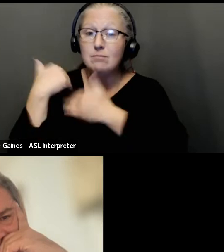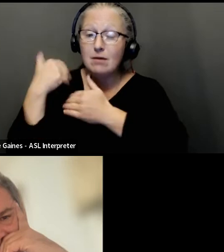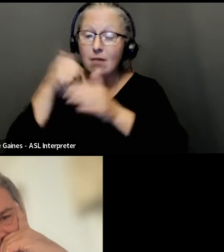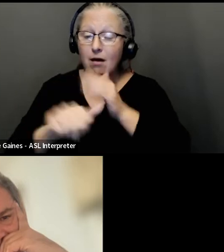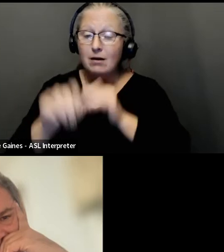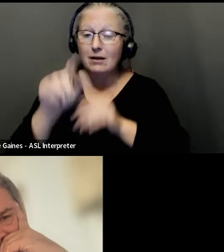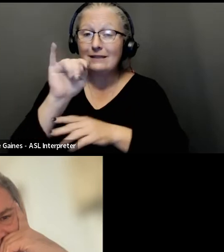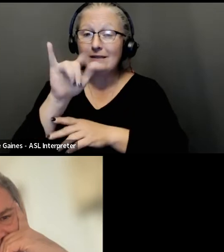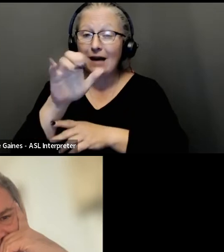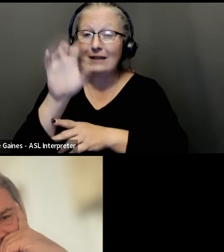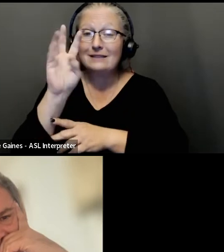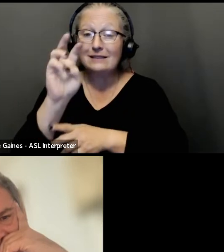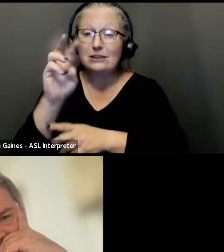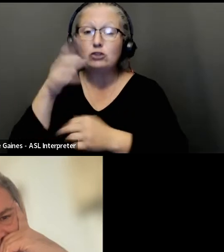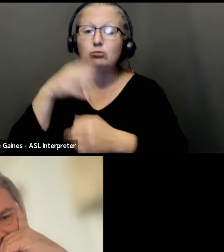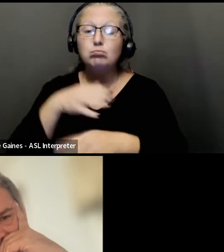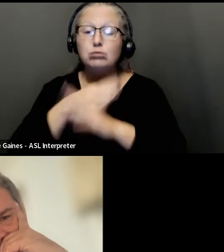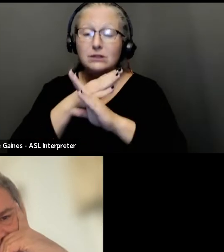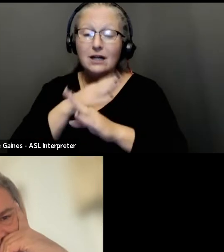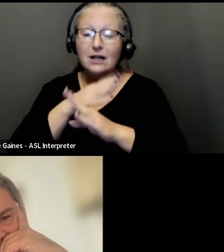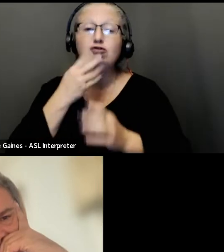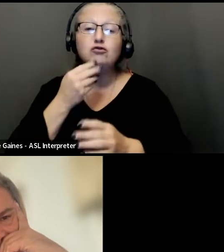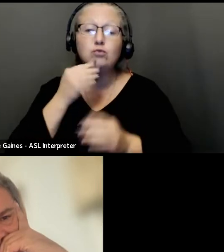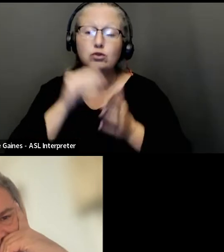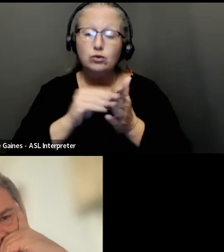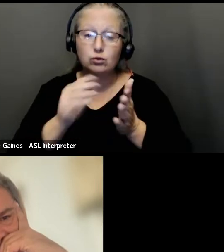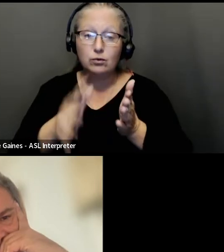VI to protect Jewish students.